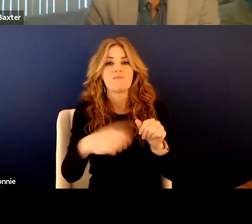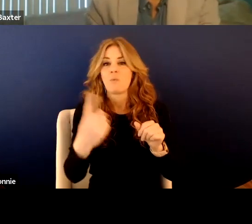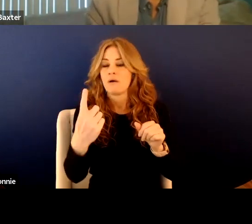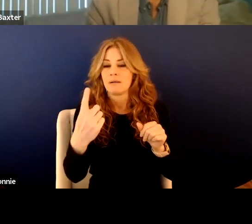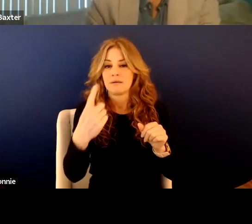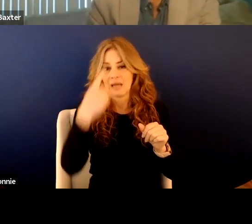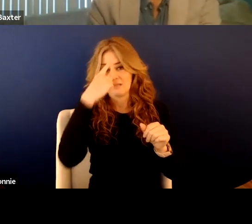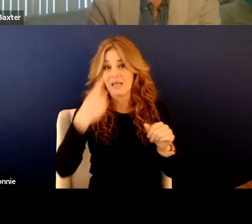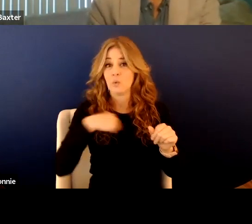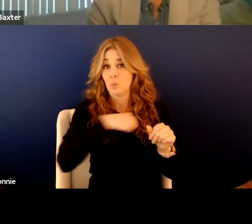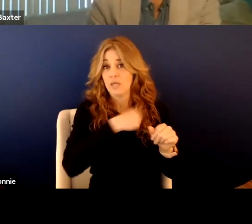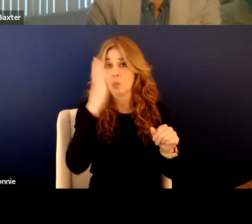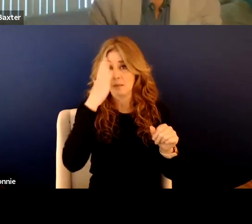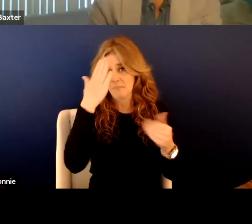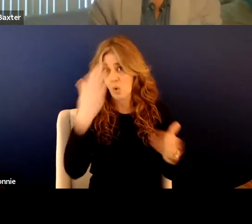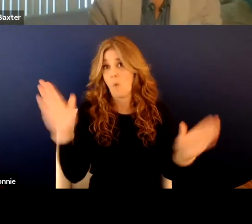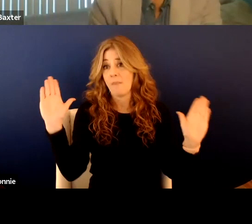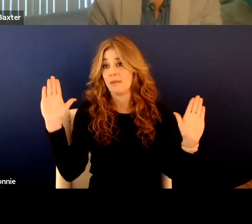we would be open to